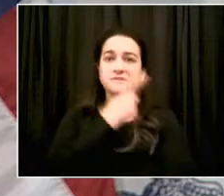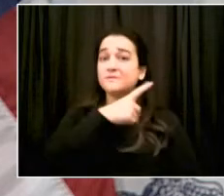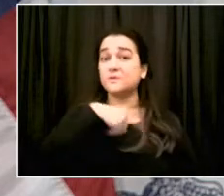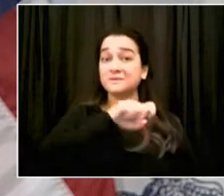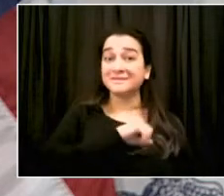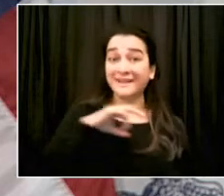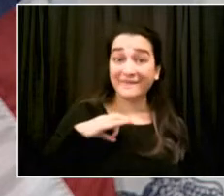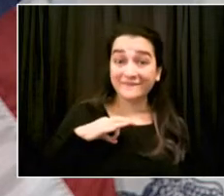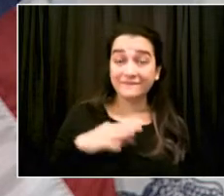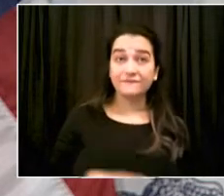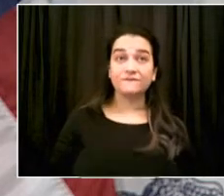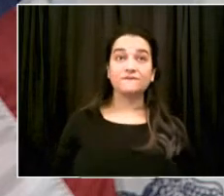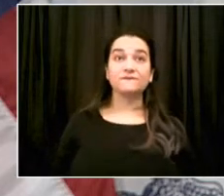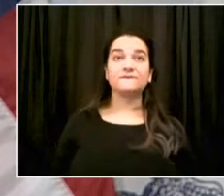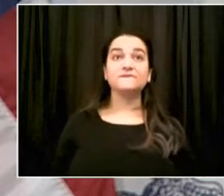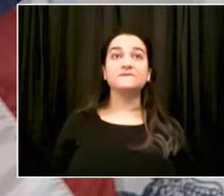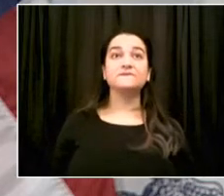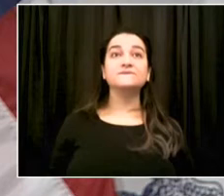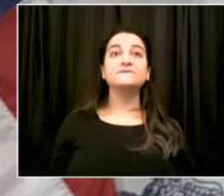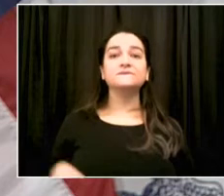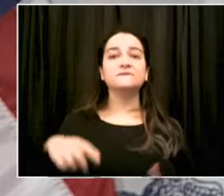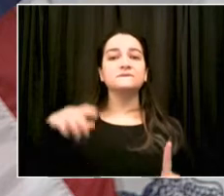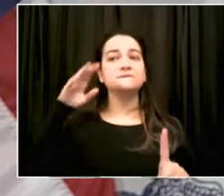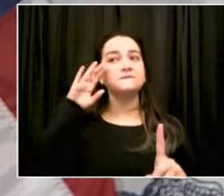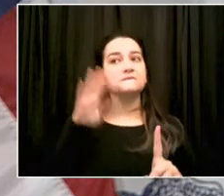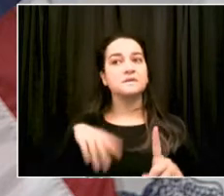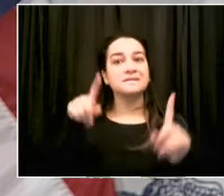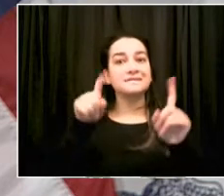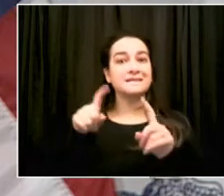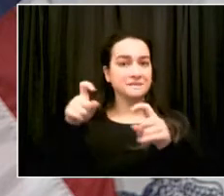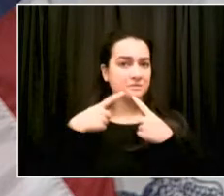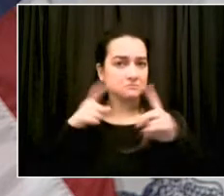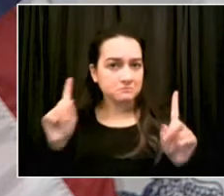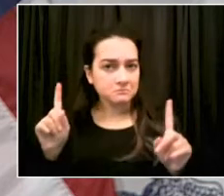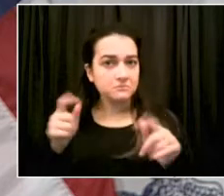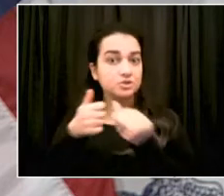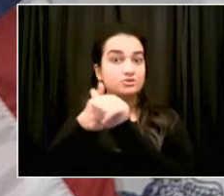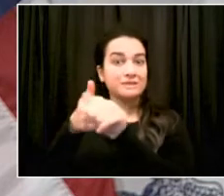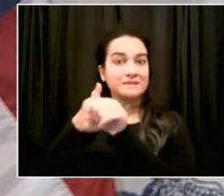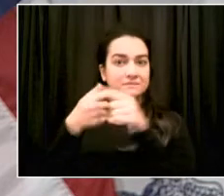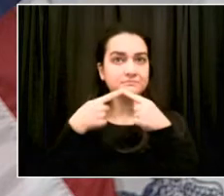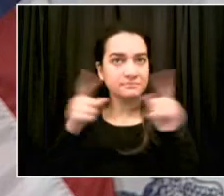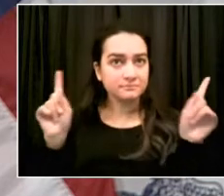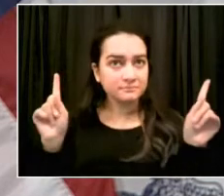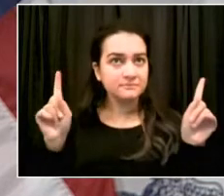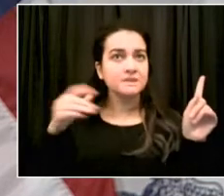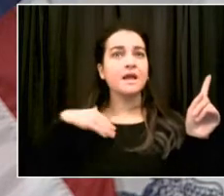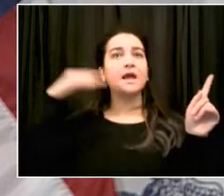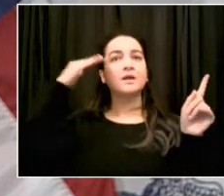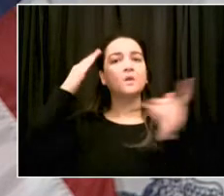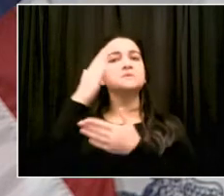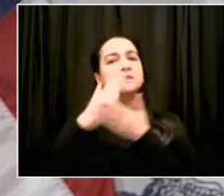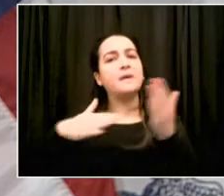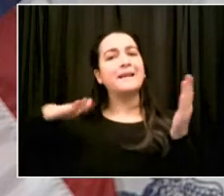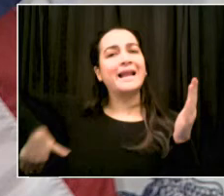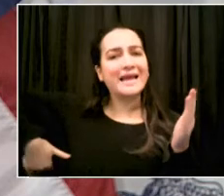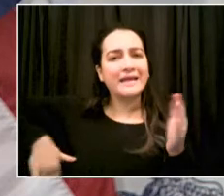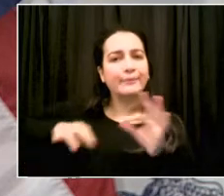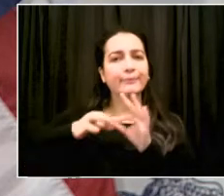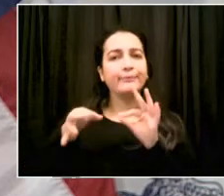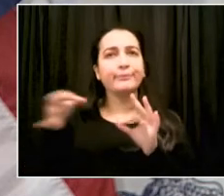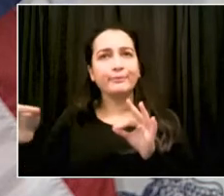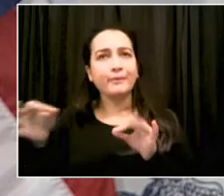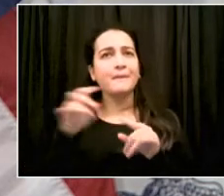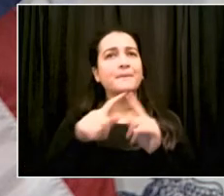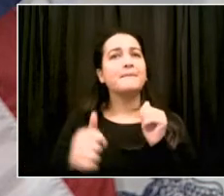true. That's not acceptable to me. I want it to be on time every time. But overwhelmingly, test results have come in a very prompt manner. Test and trace